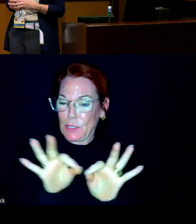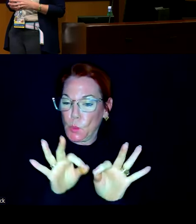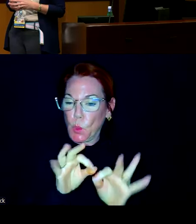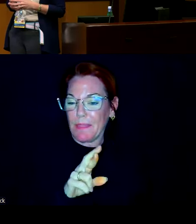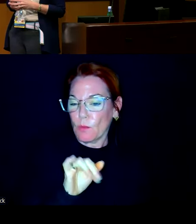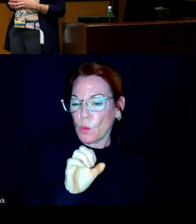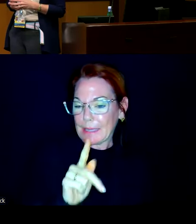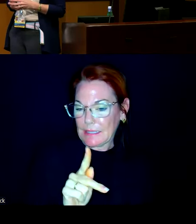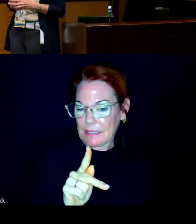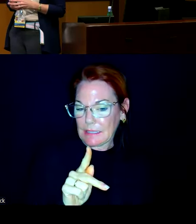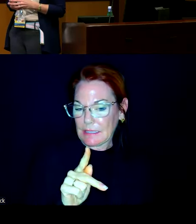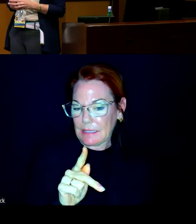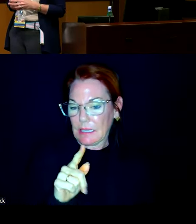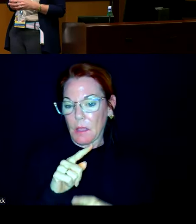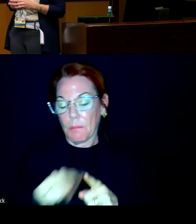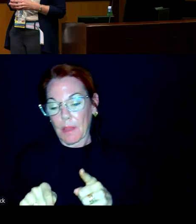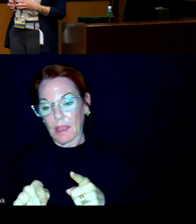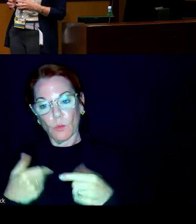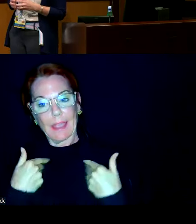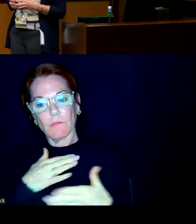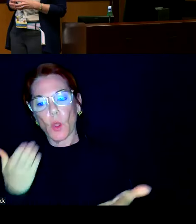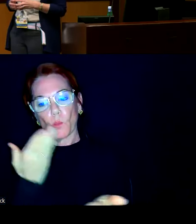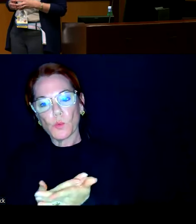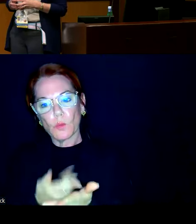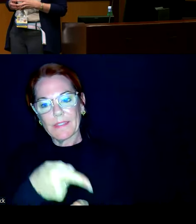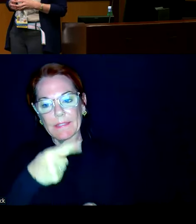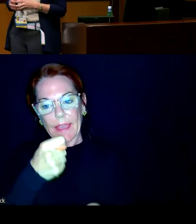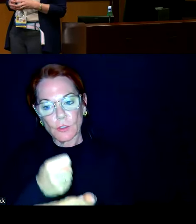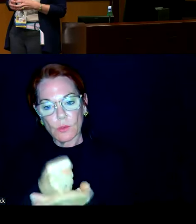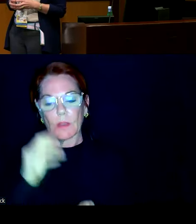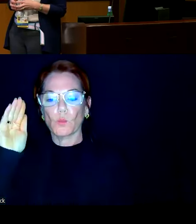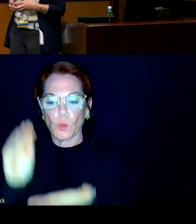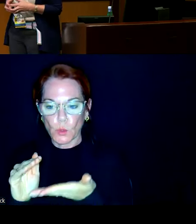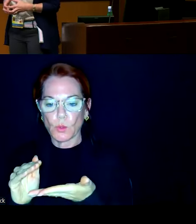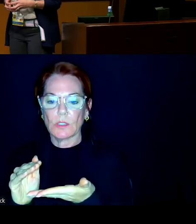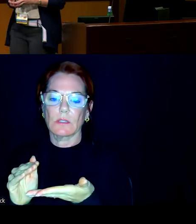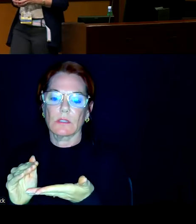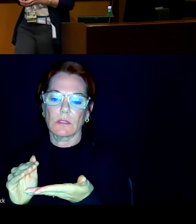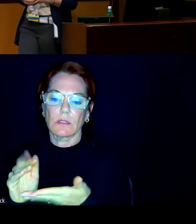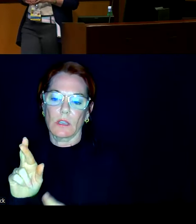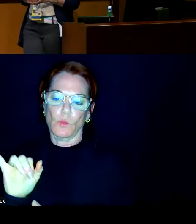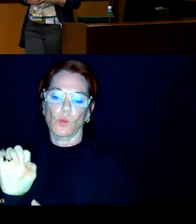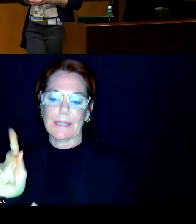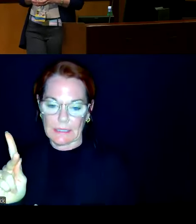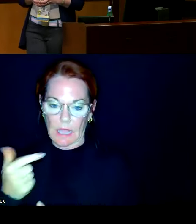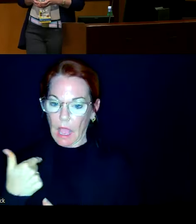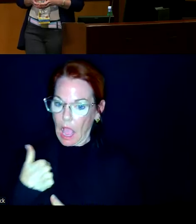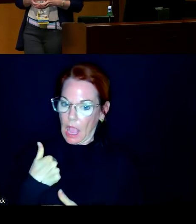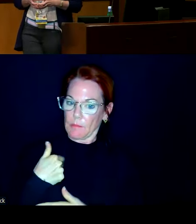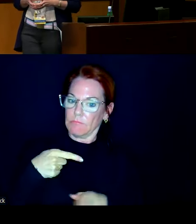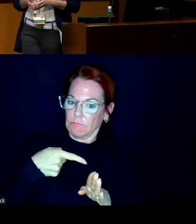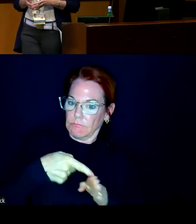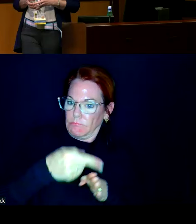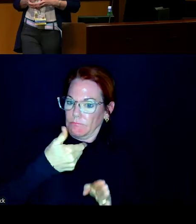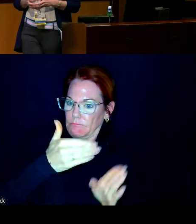those treatments do reduce suicide rates. You know, I'm a suicide specialist myself. Me too. And for like even